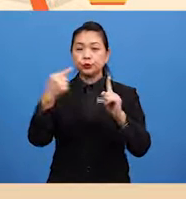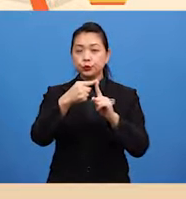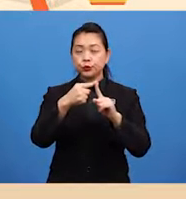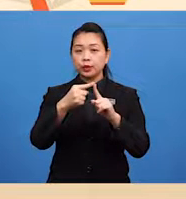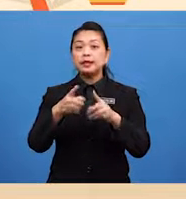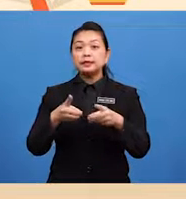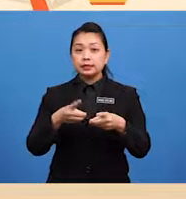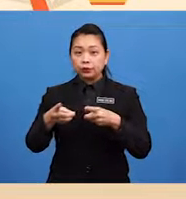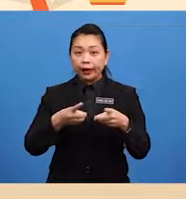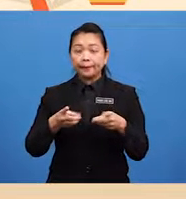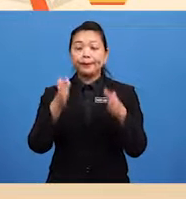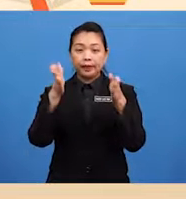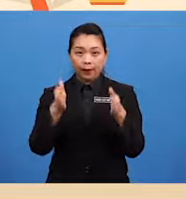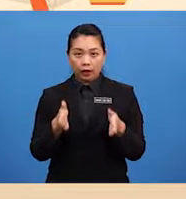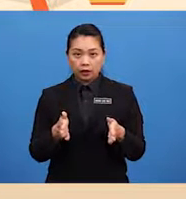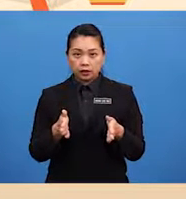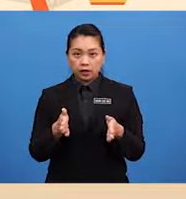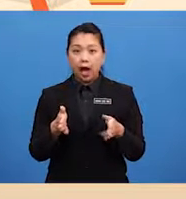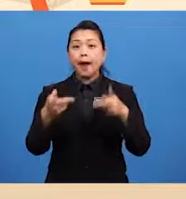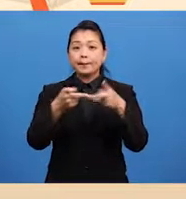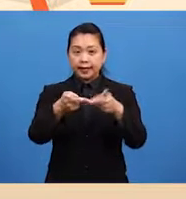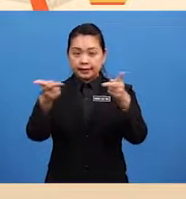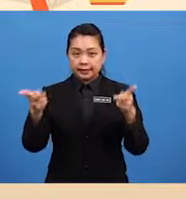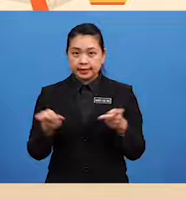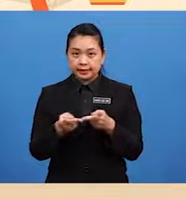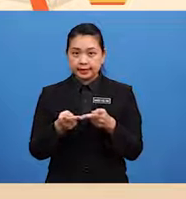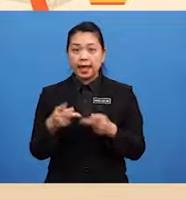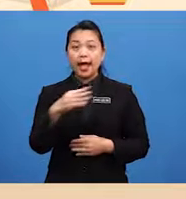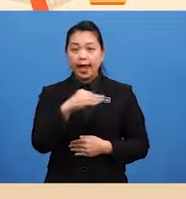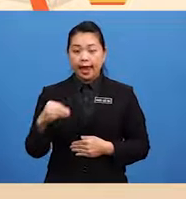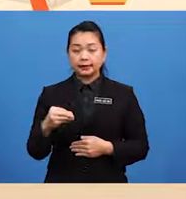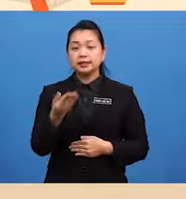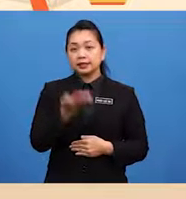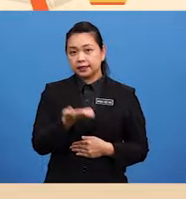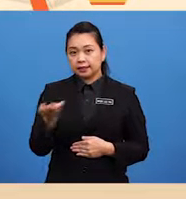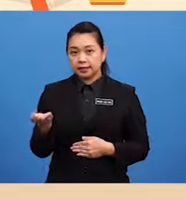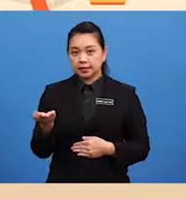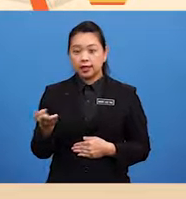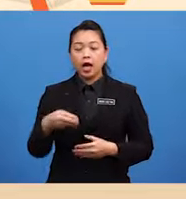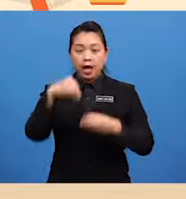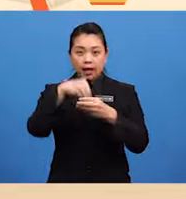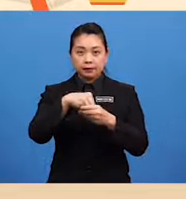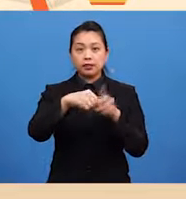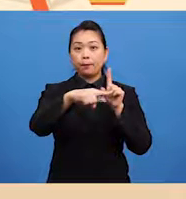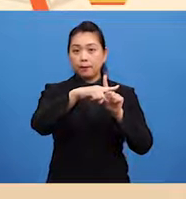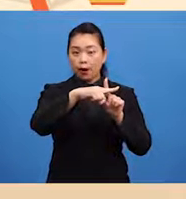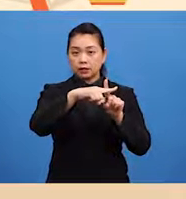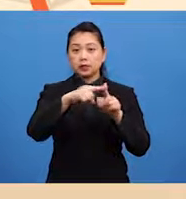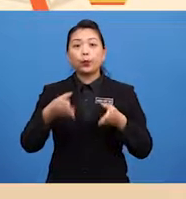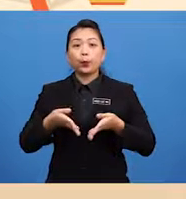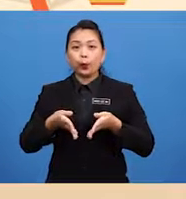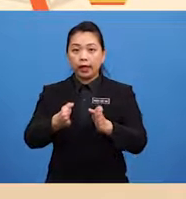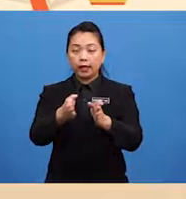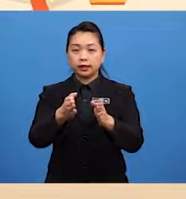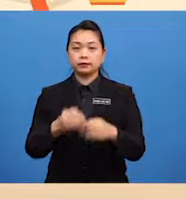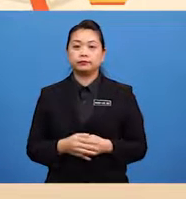describe people, places and things In positive way